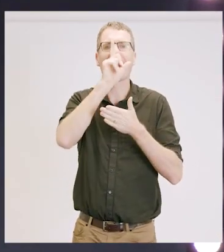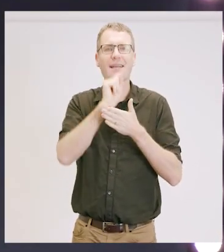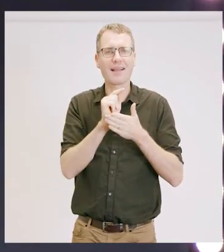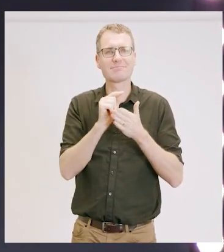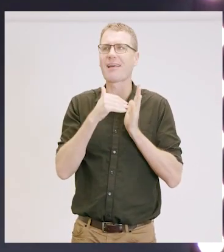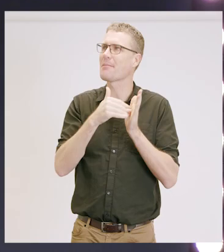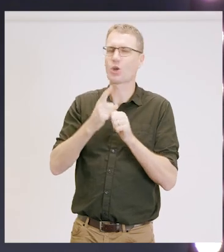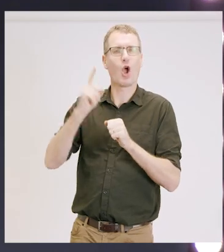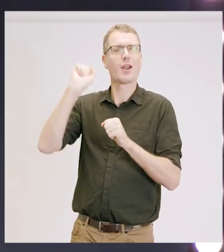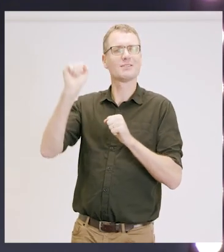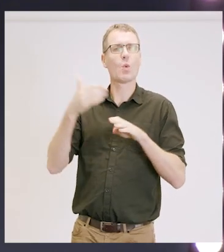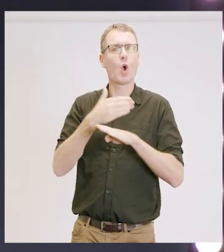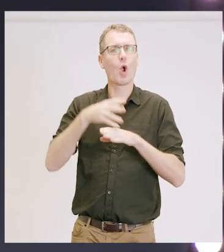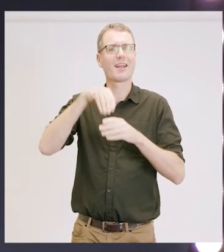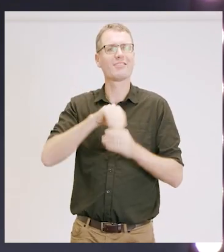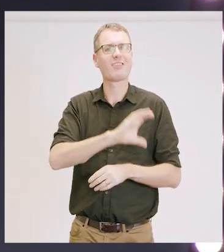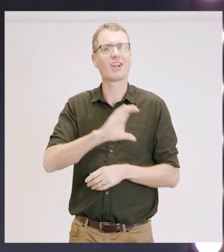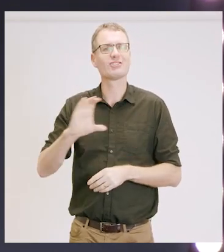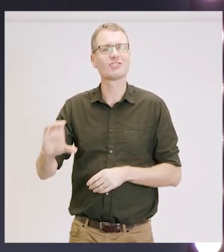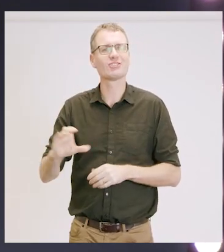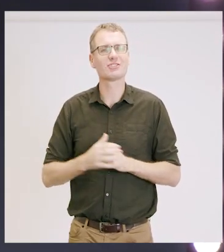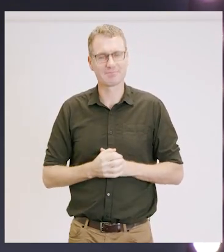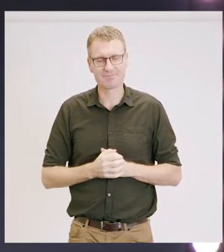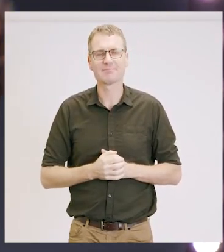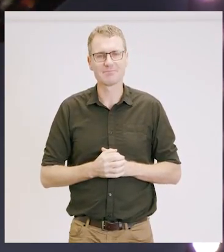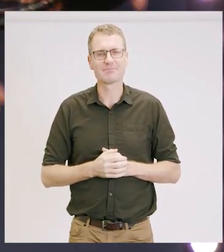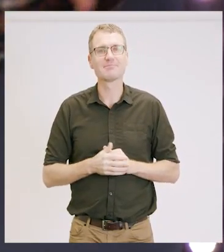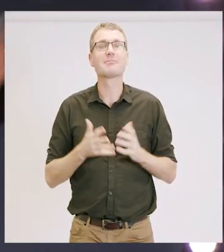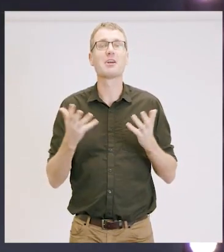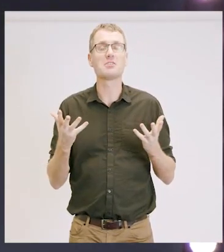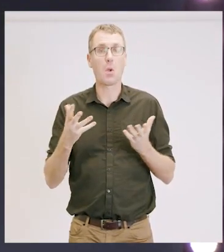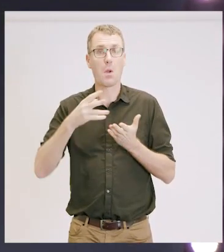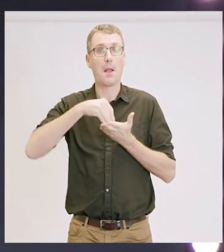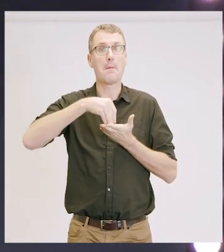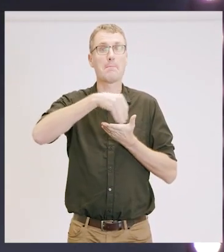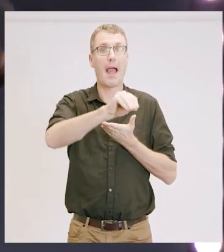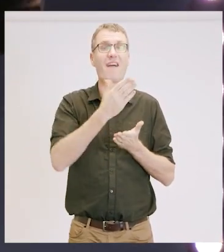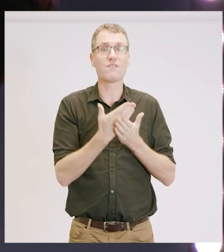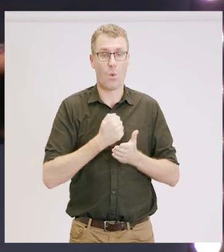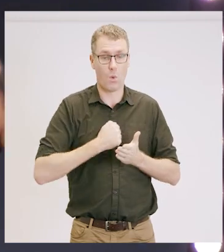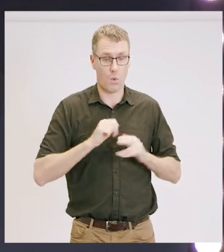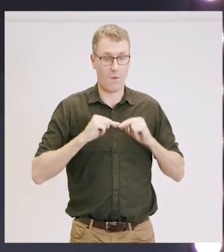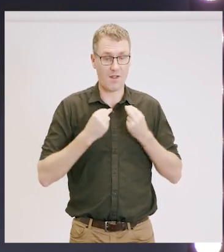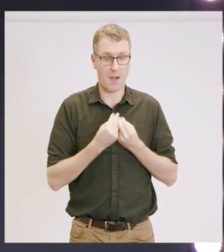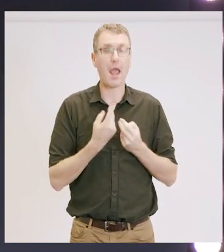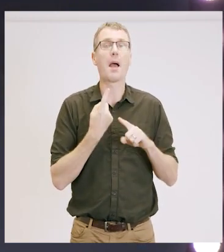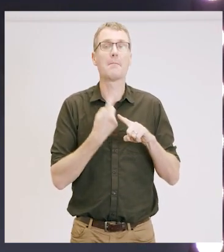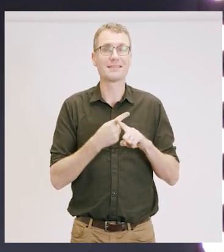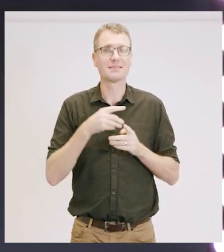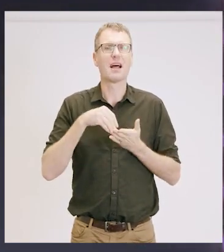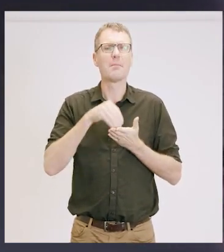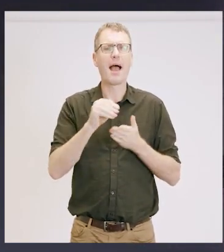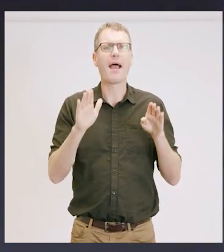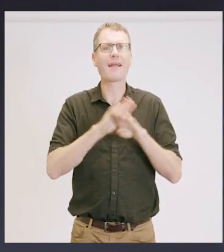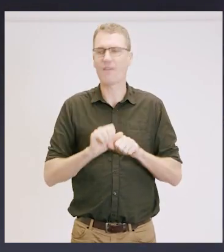providing for your family. There's nothing wrong with that. But you're providing for the family that's sitting next to you and the one behind you, the people that you know